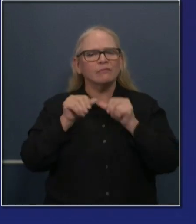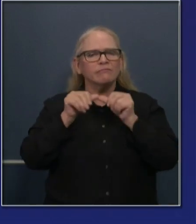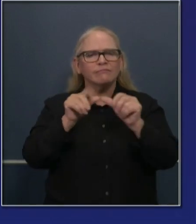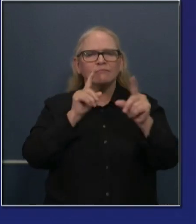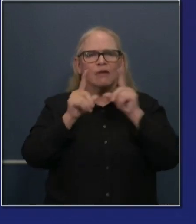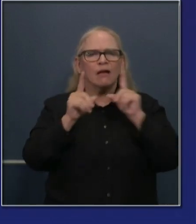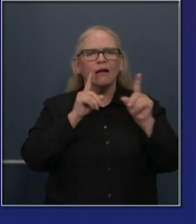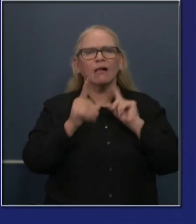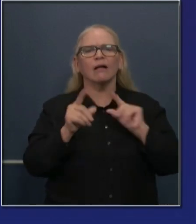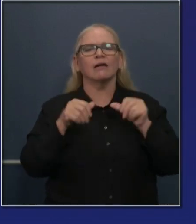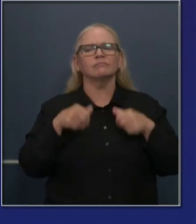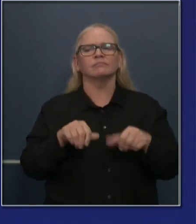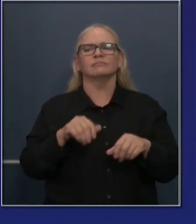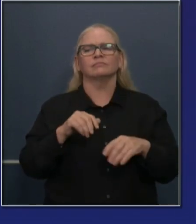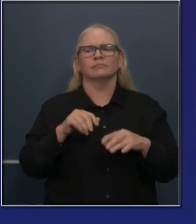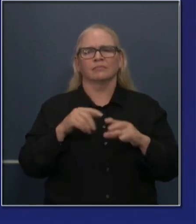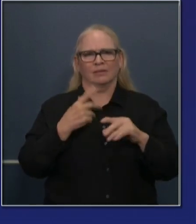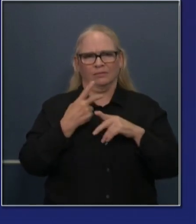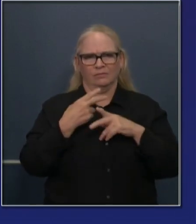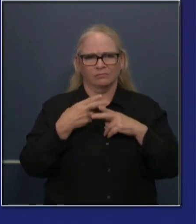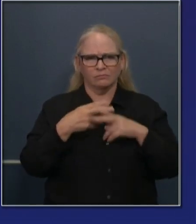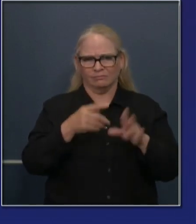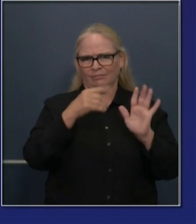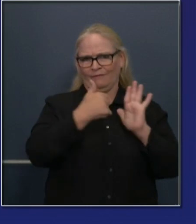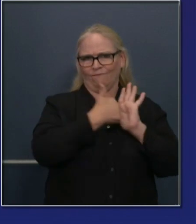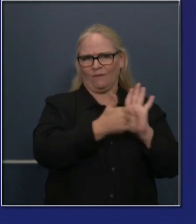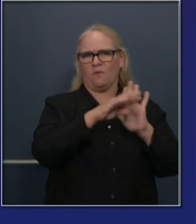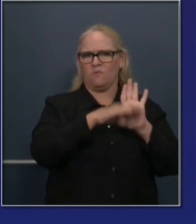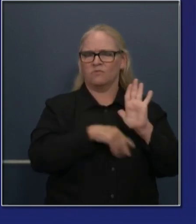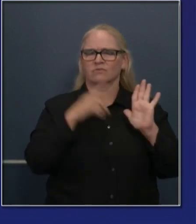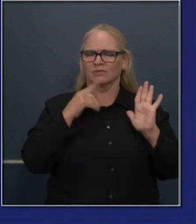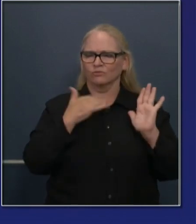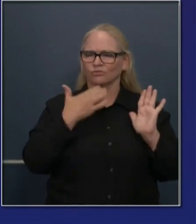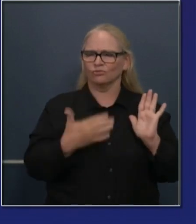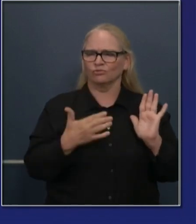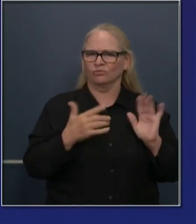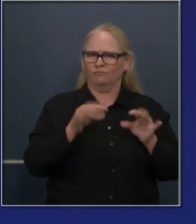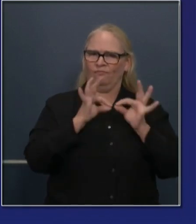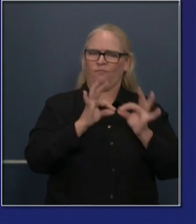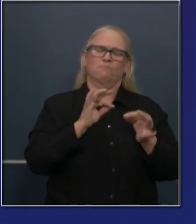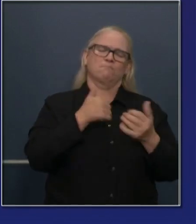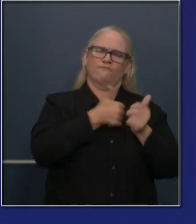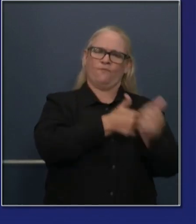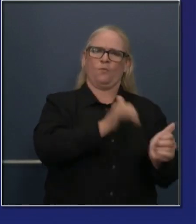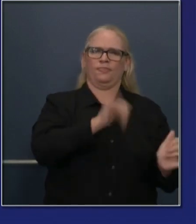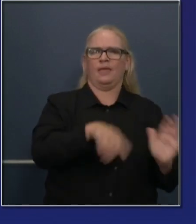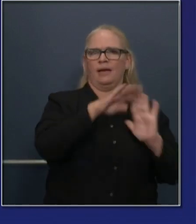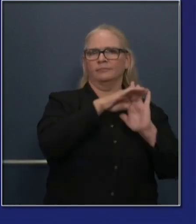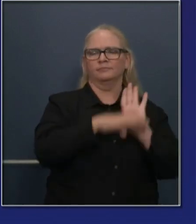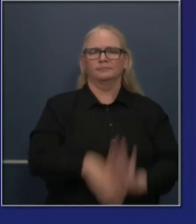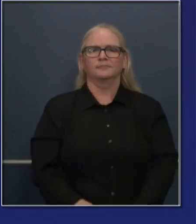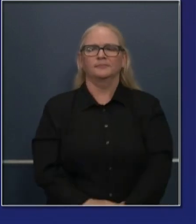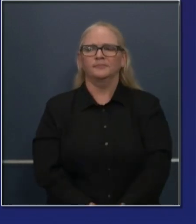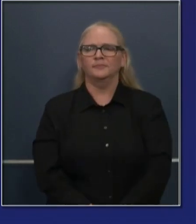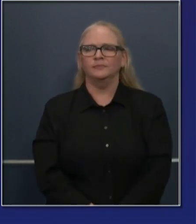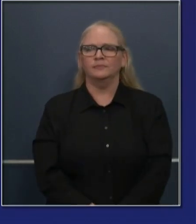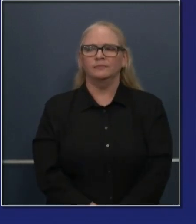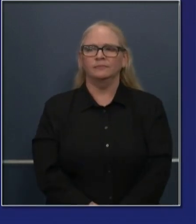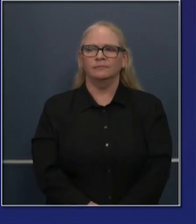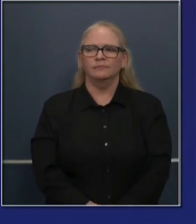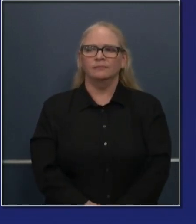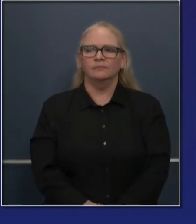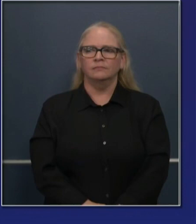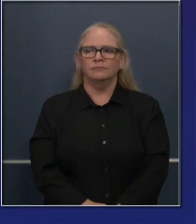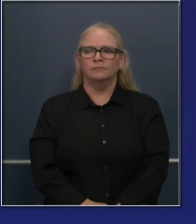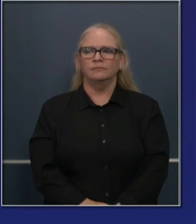we've laid out with broad strokes on this slide. As relates to the question you raised